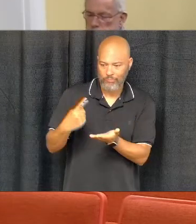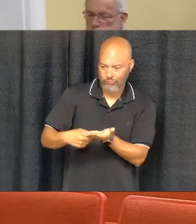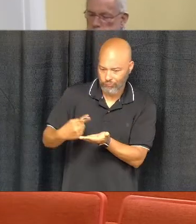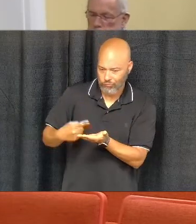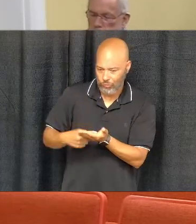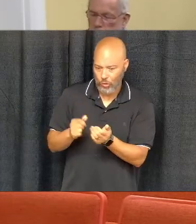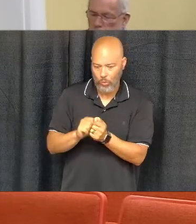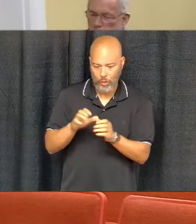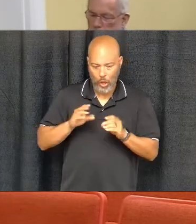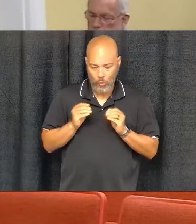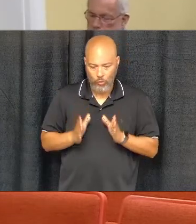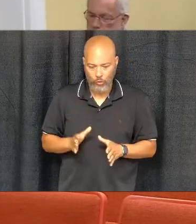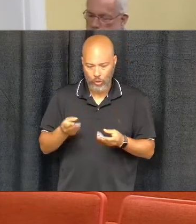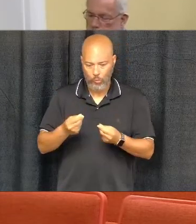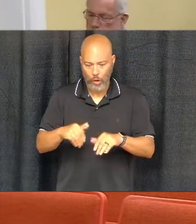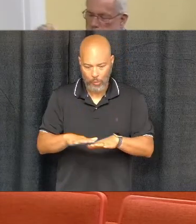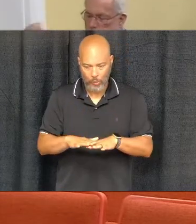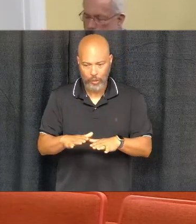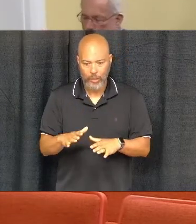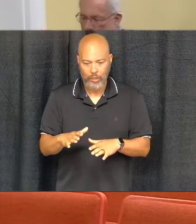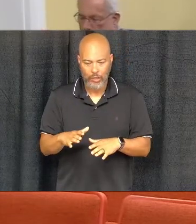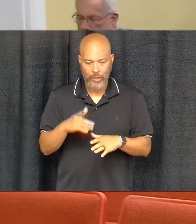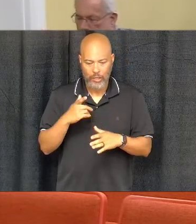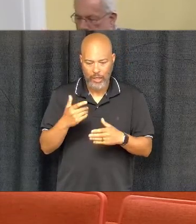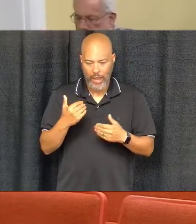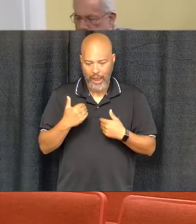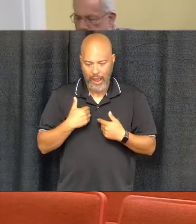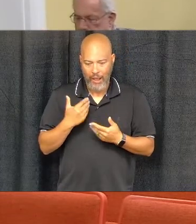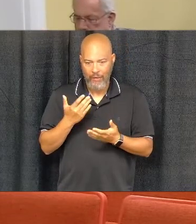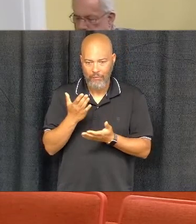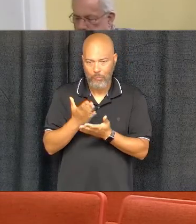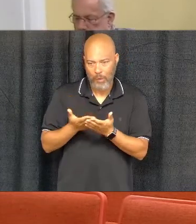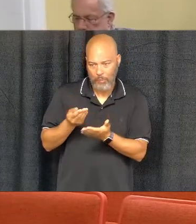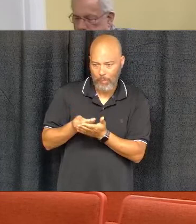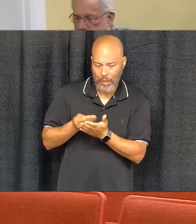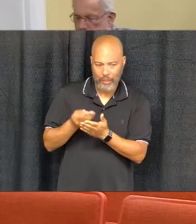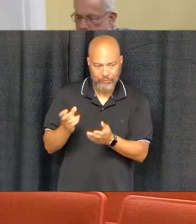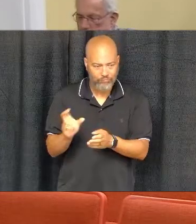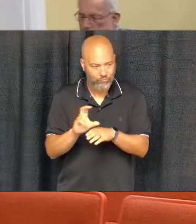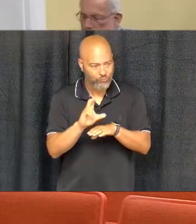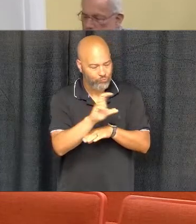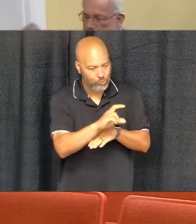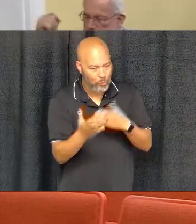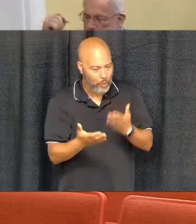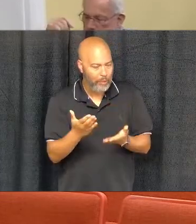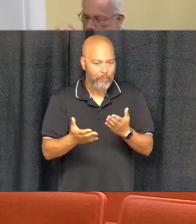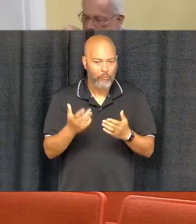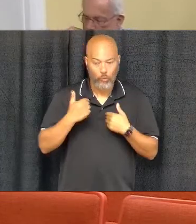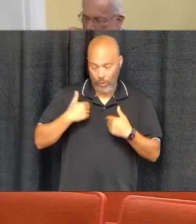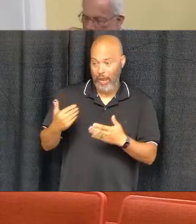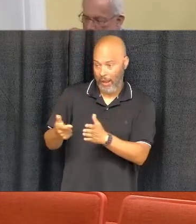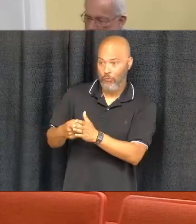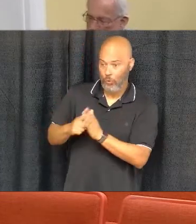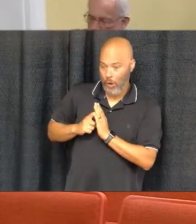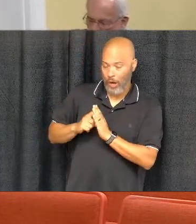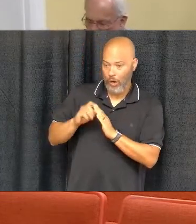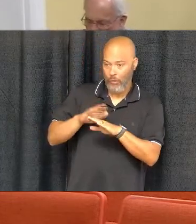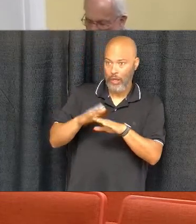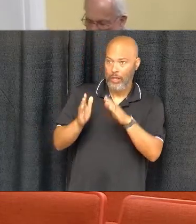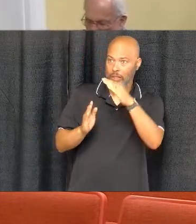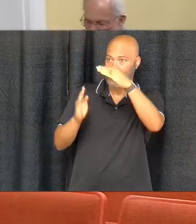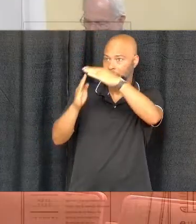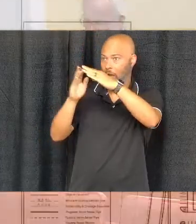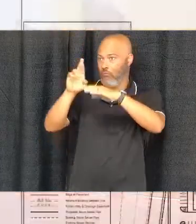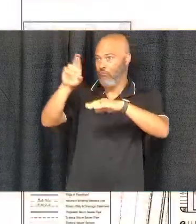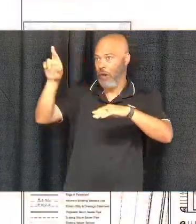that property. As you can imagine, it involves some money, and they're working through that. We have required, though, on the top right of